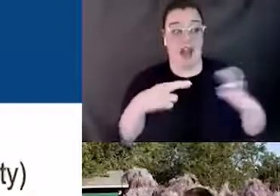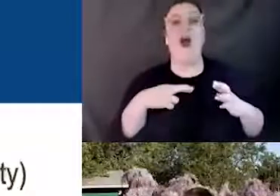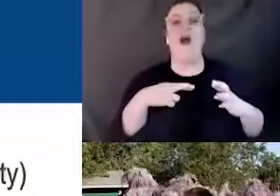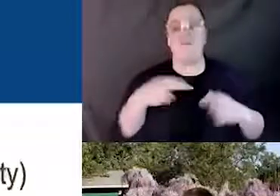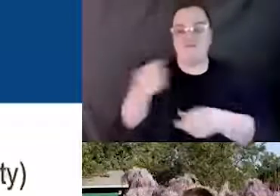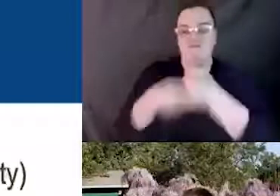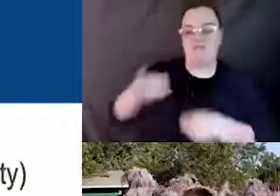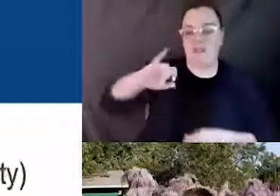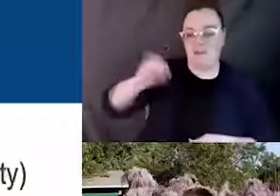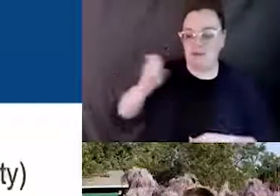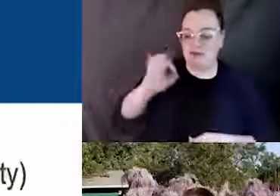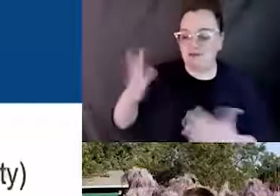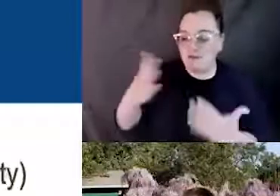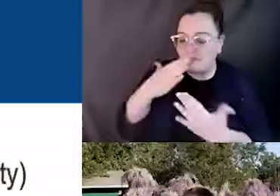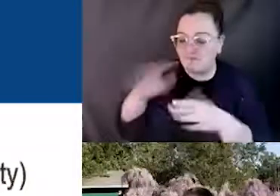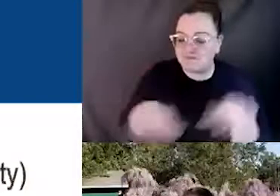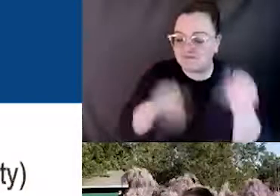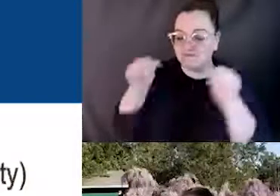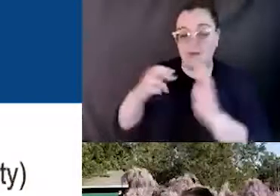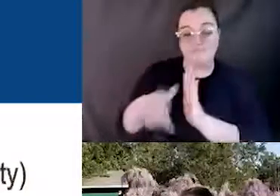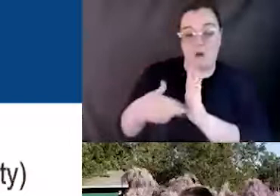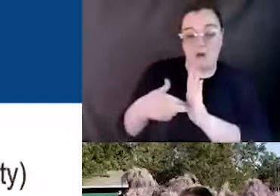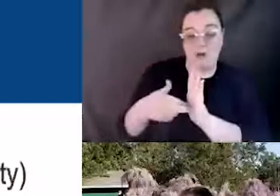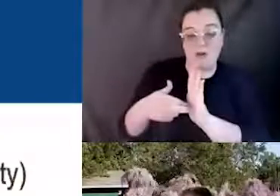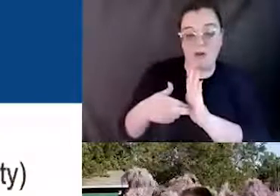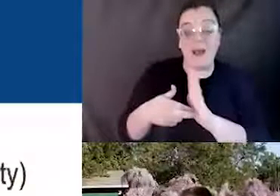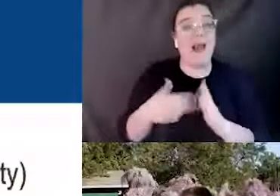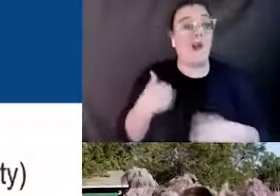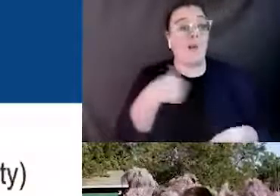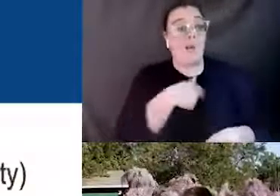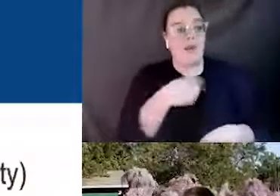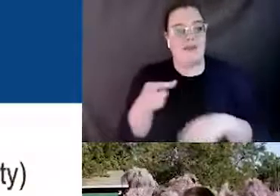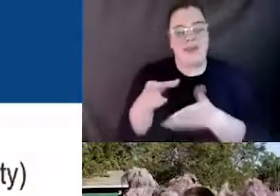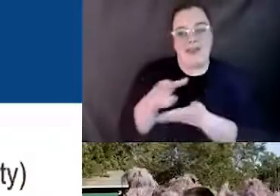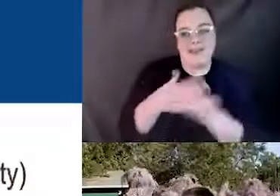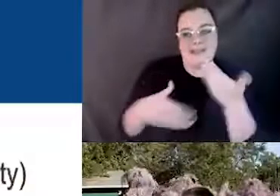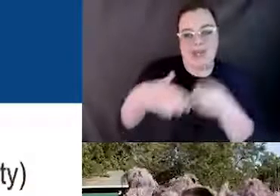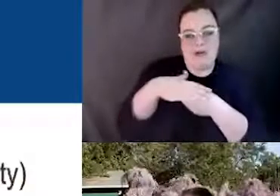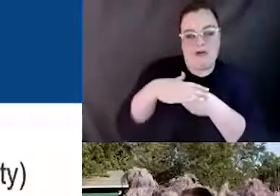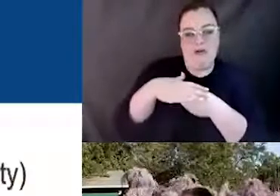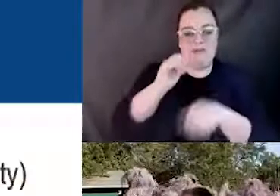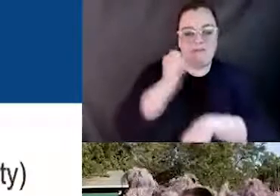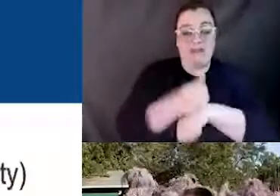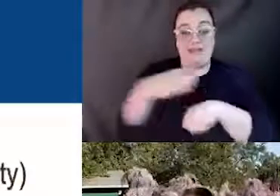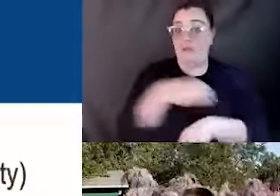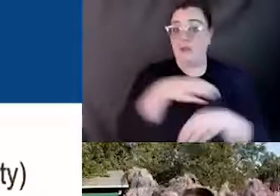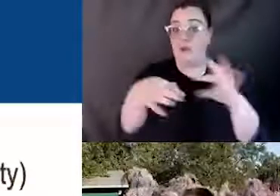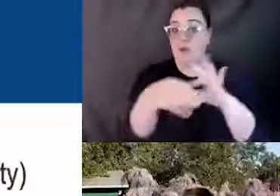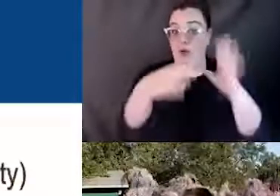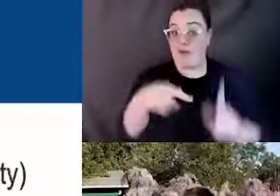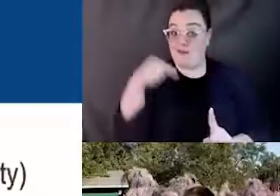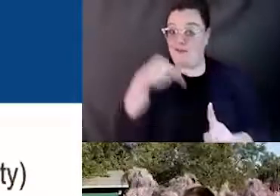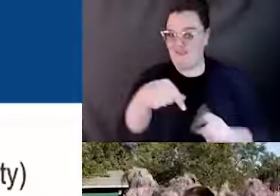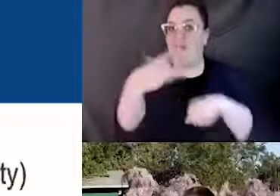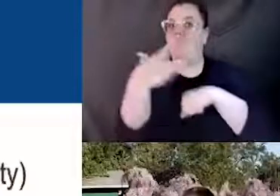taking on that role. And we do have a sector-based committee coordinator position open, so if you are at all interested